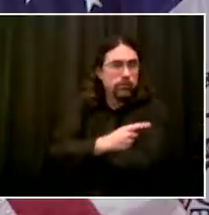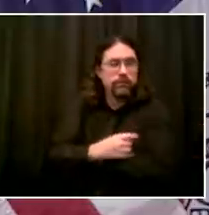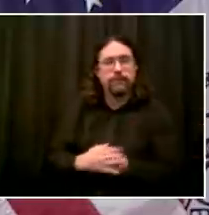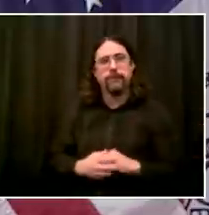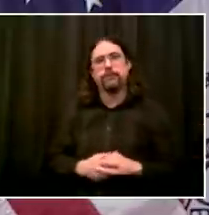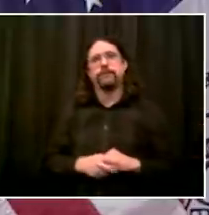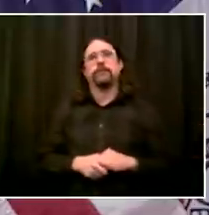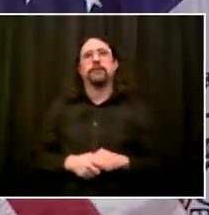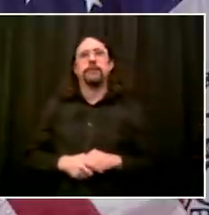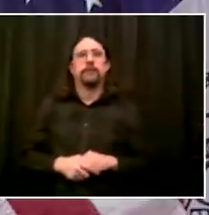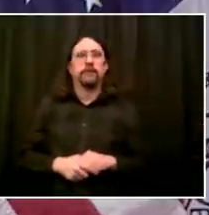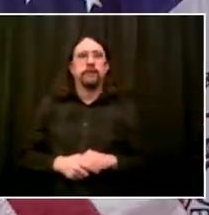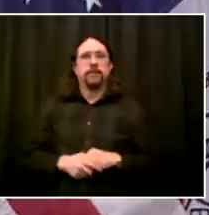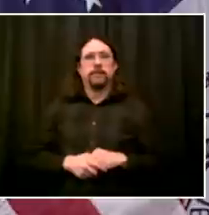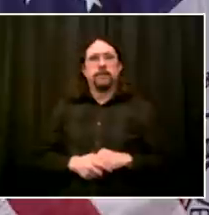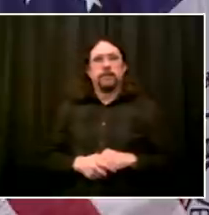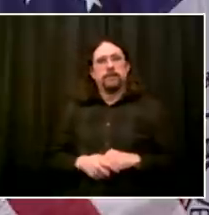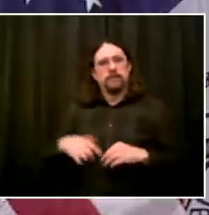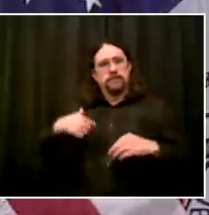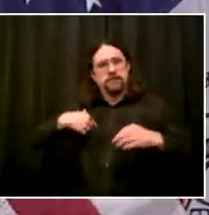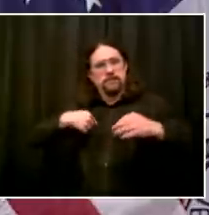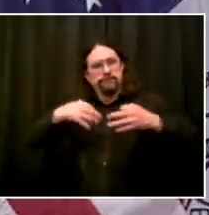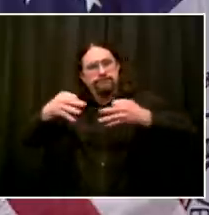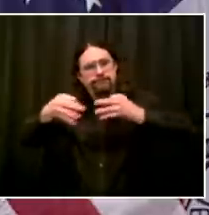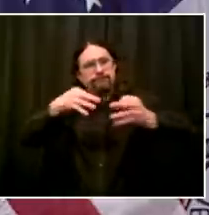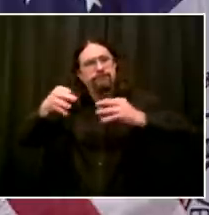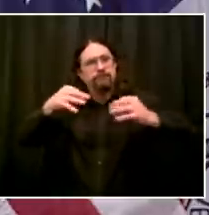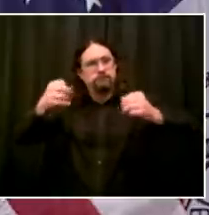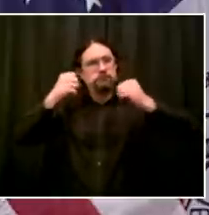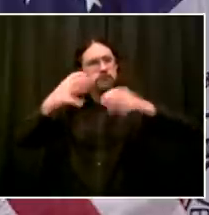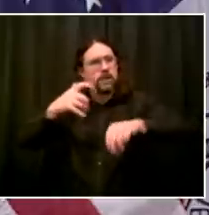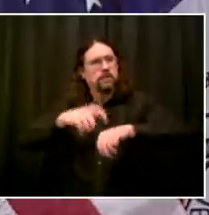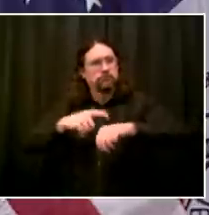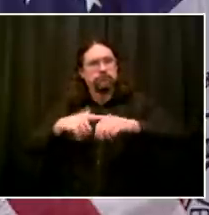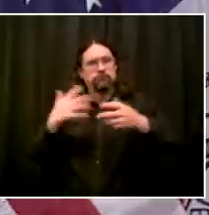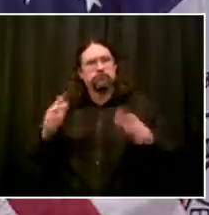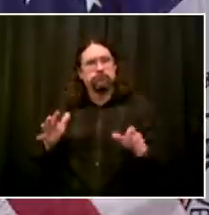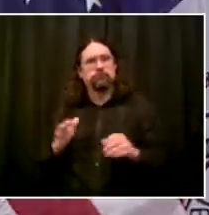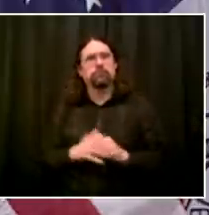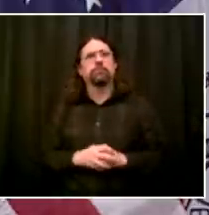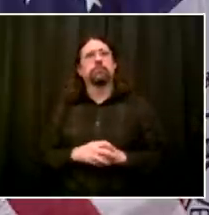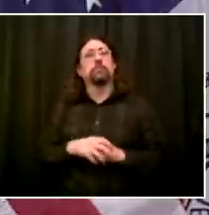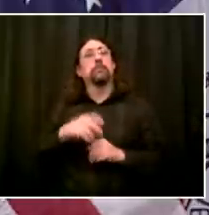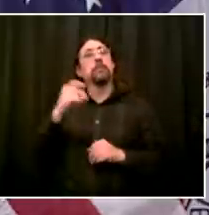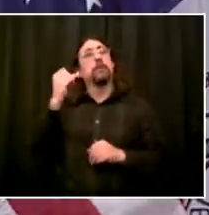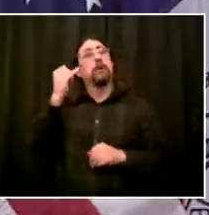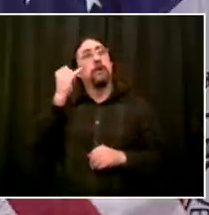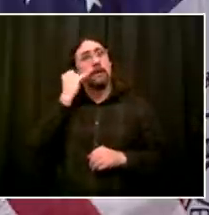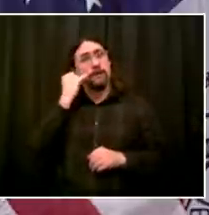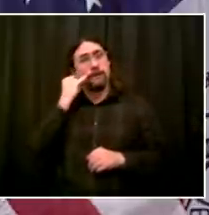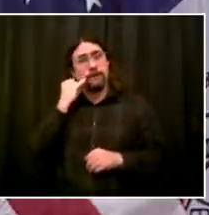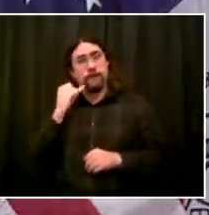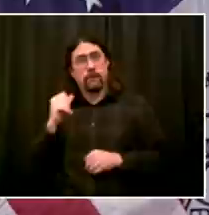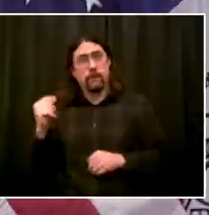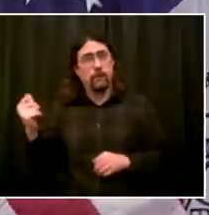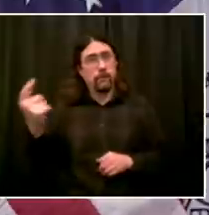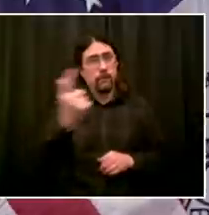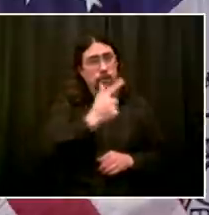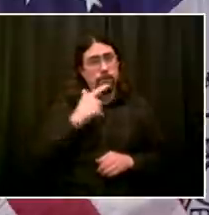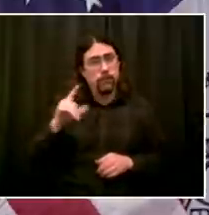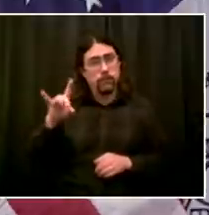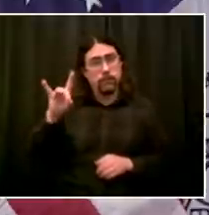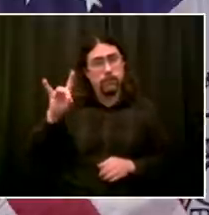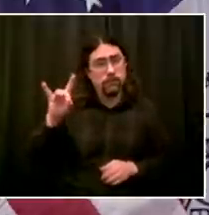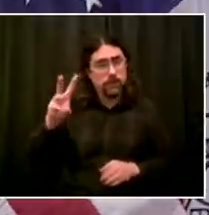again, if we keep doing the work we're all doing, 8.6 million people, if we do it right, if people stick to the plan, stick to the